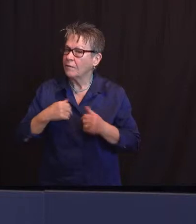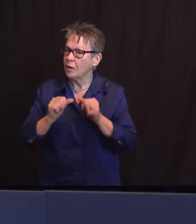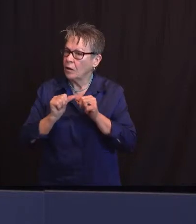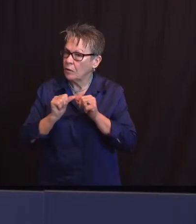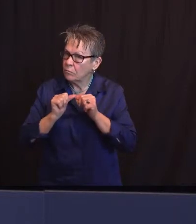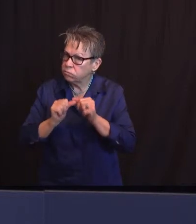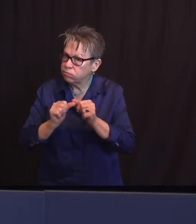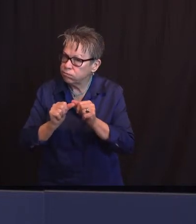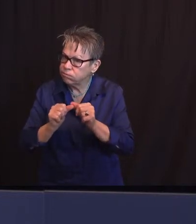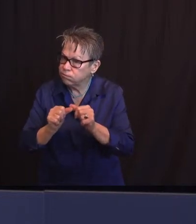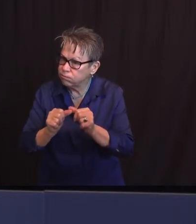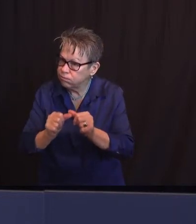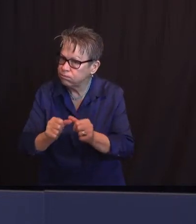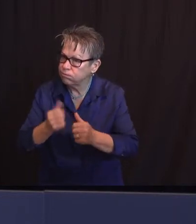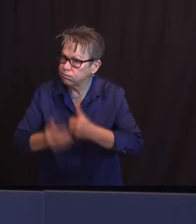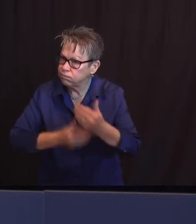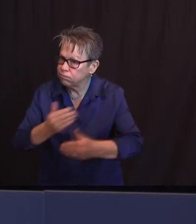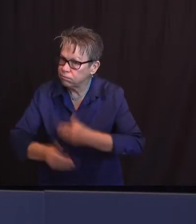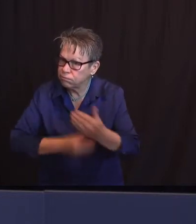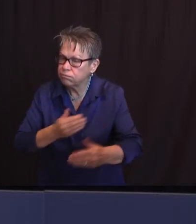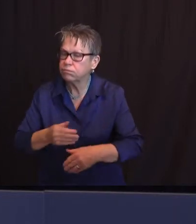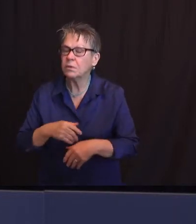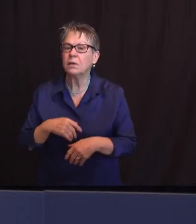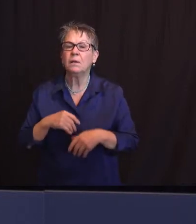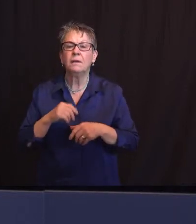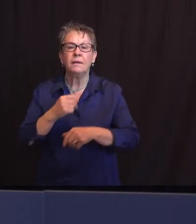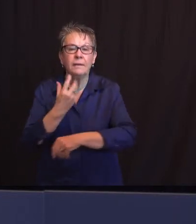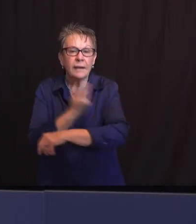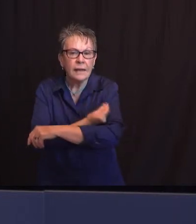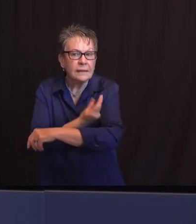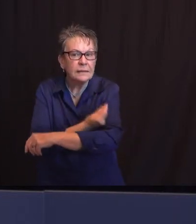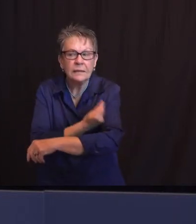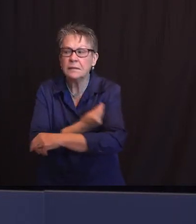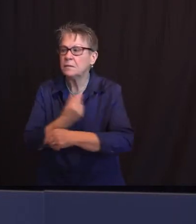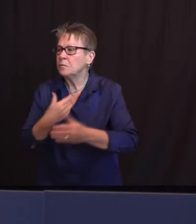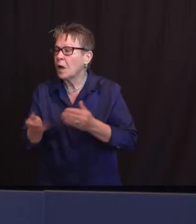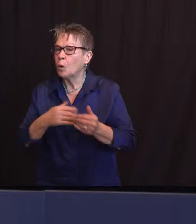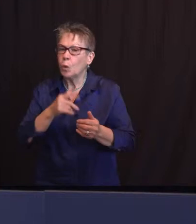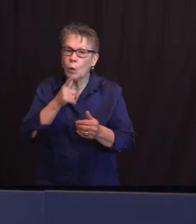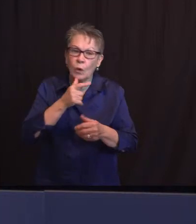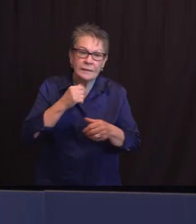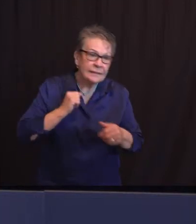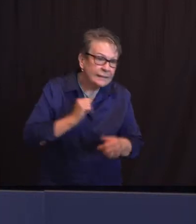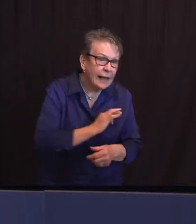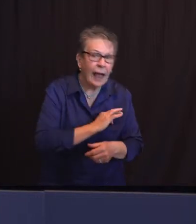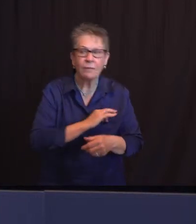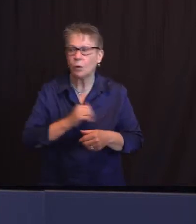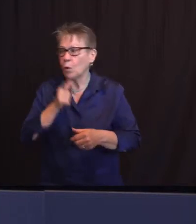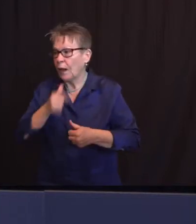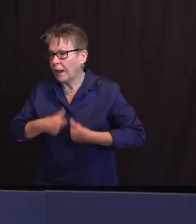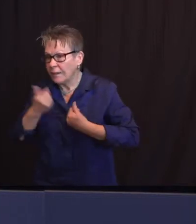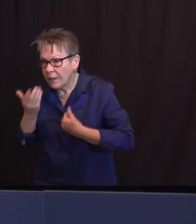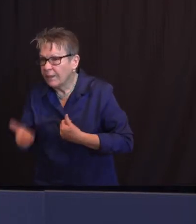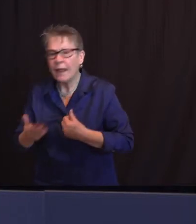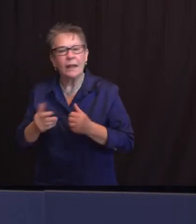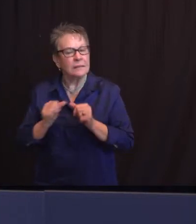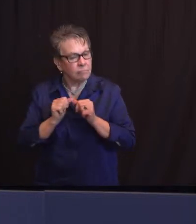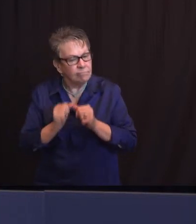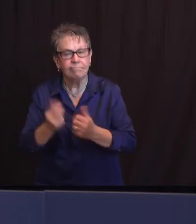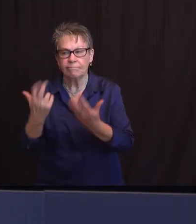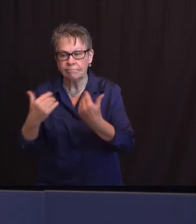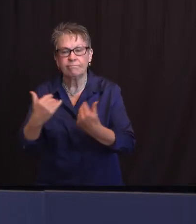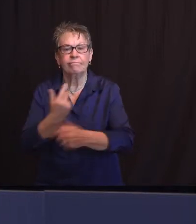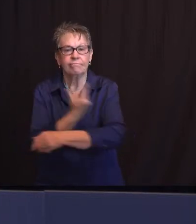and staff. Starting this week, 2 group purchasing organizations with affiliates in New Jersey, Managed Healthcare